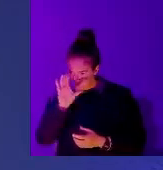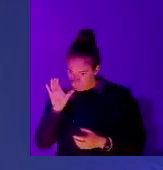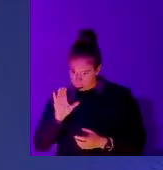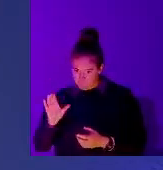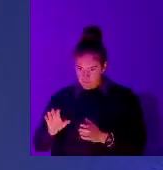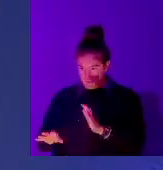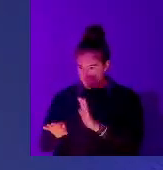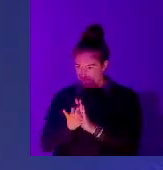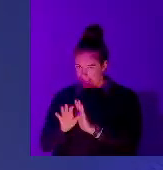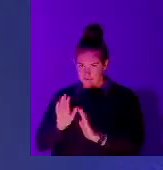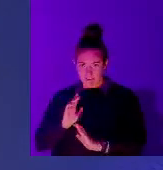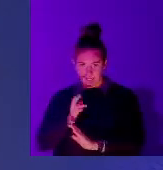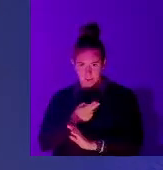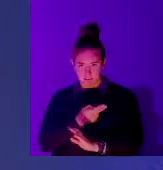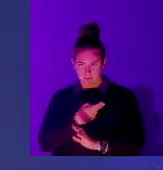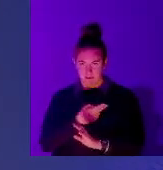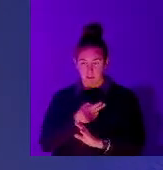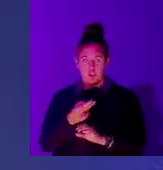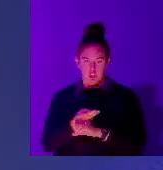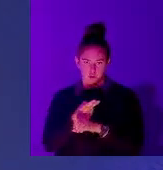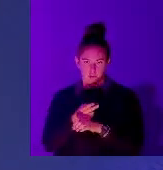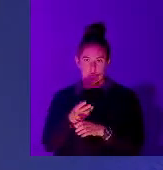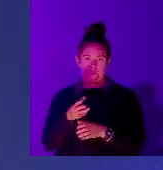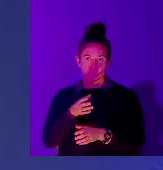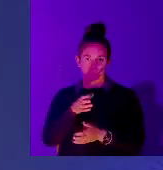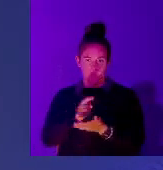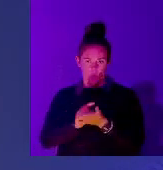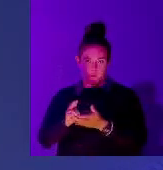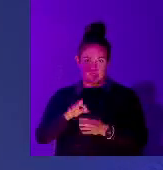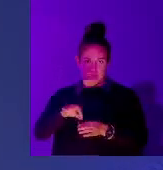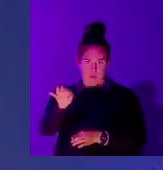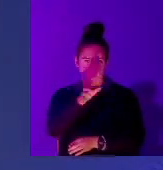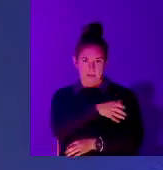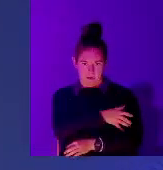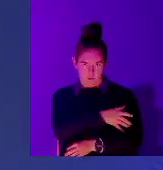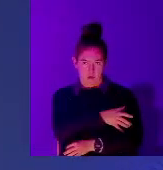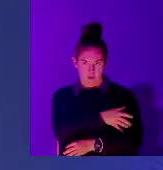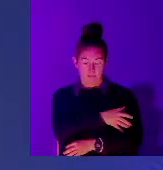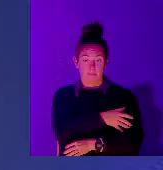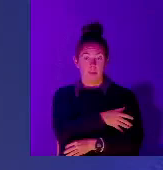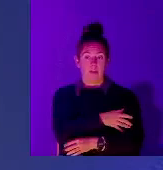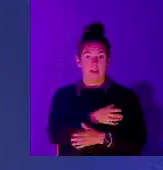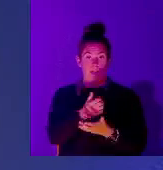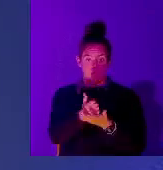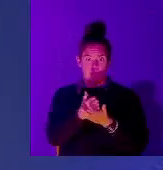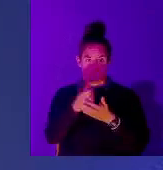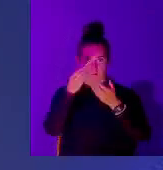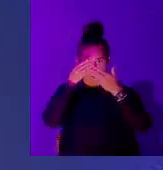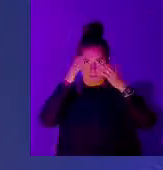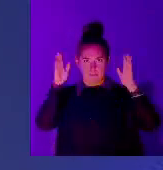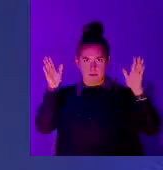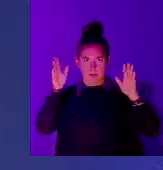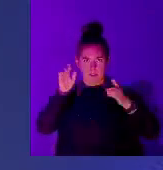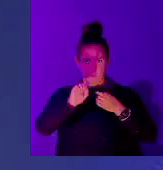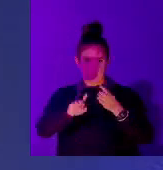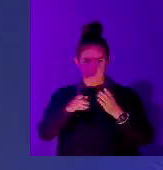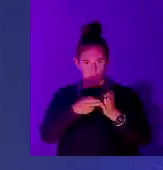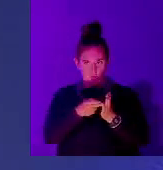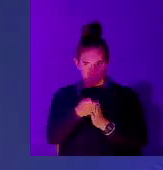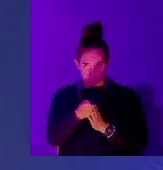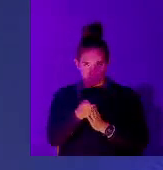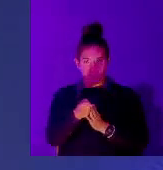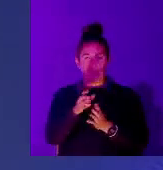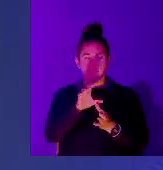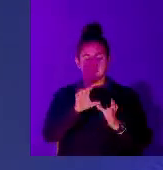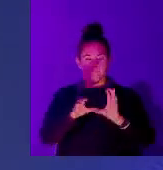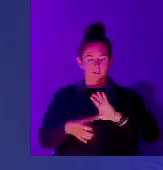Holy Spirit, opens our mind to the truth, and converts us into new